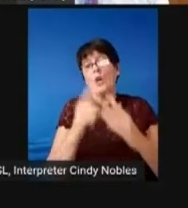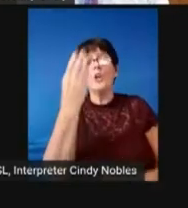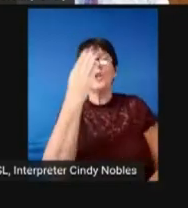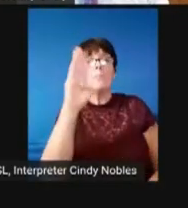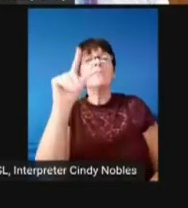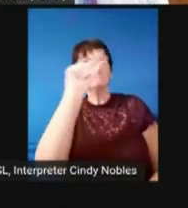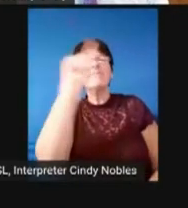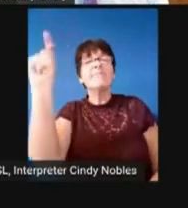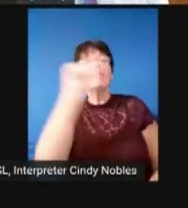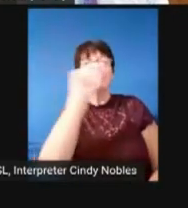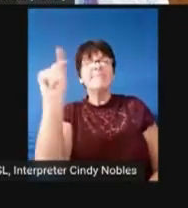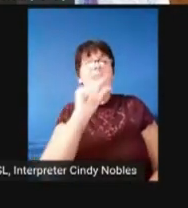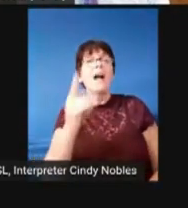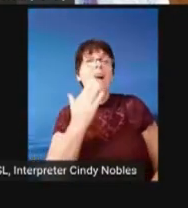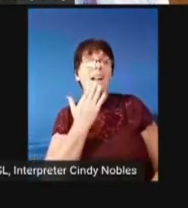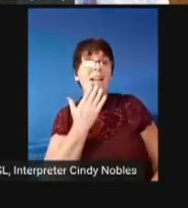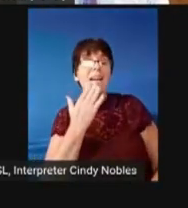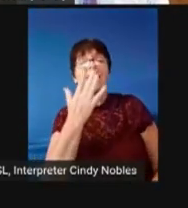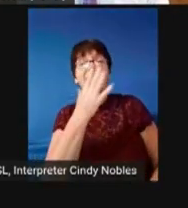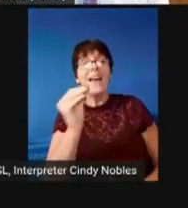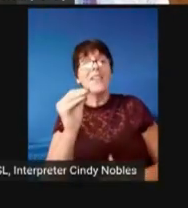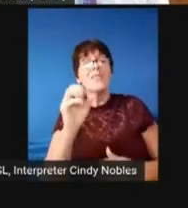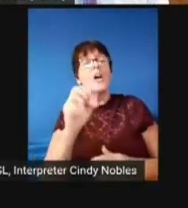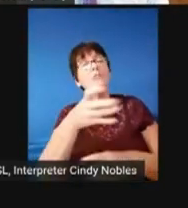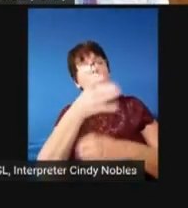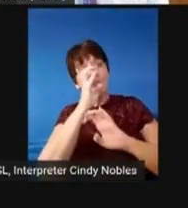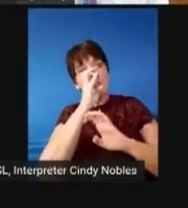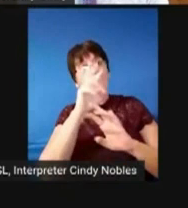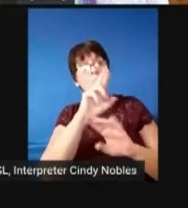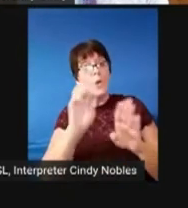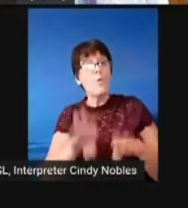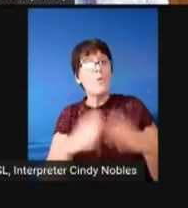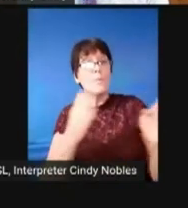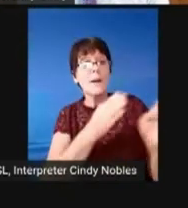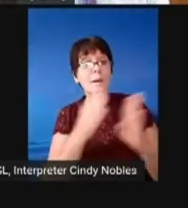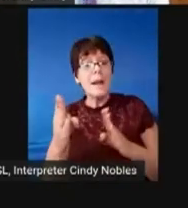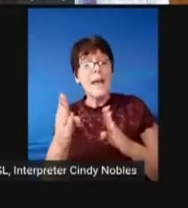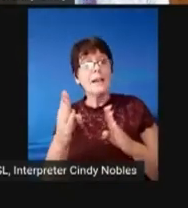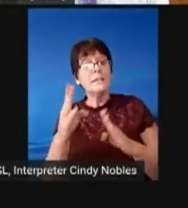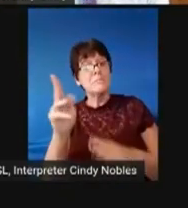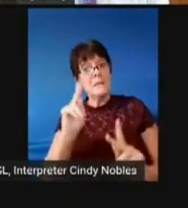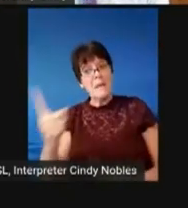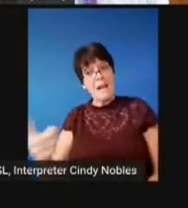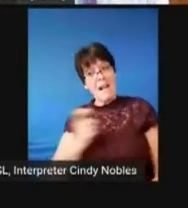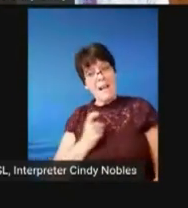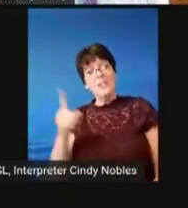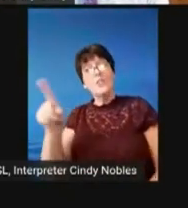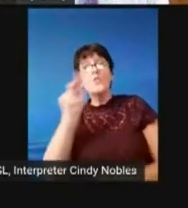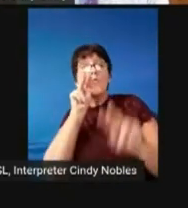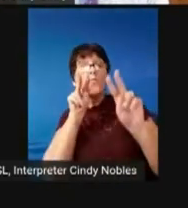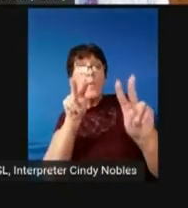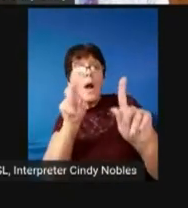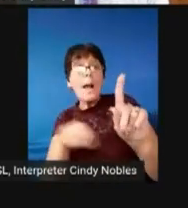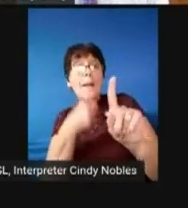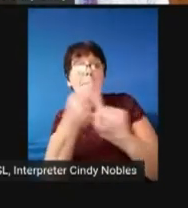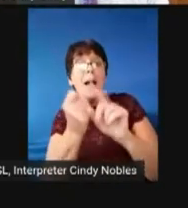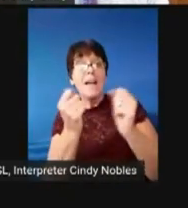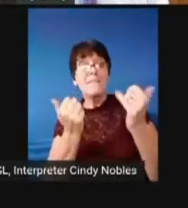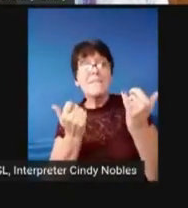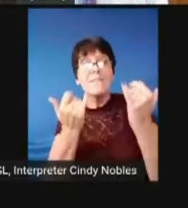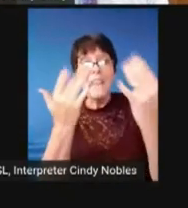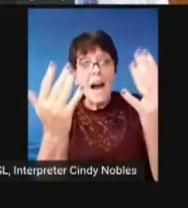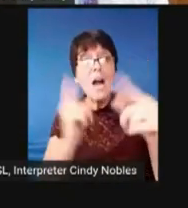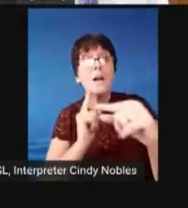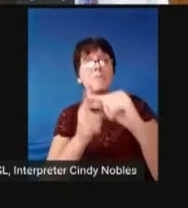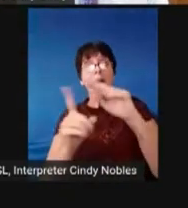this stringent reopening plan. And others have asked, and we've been watching the impact of fires and